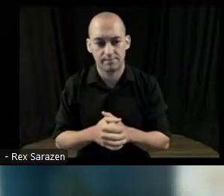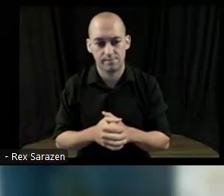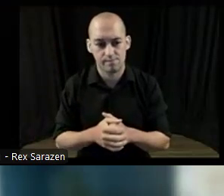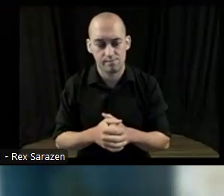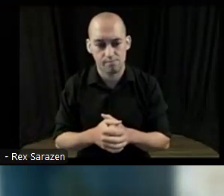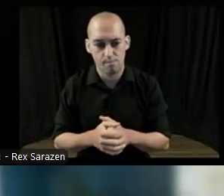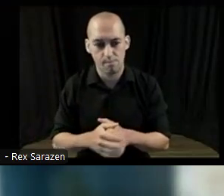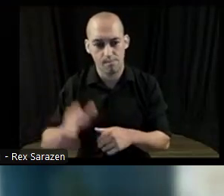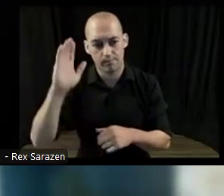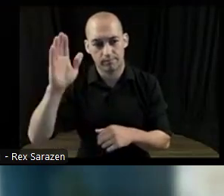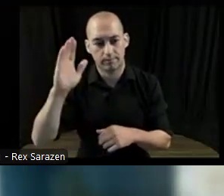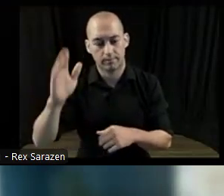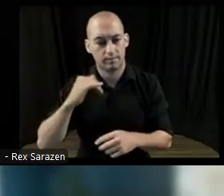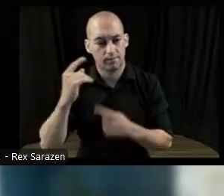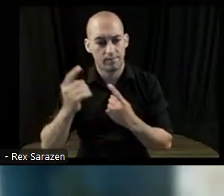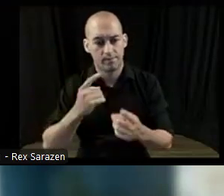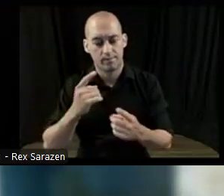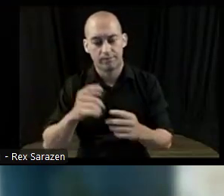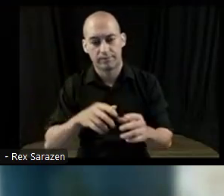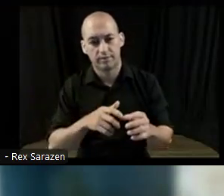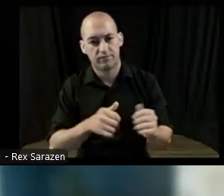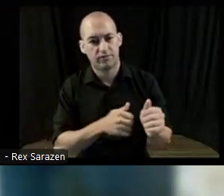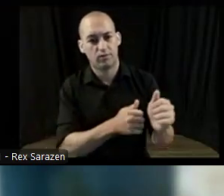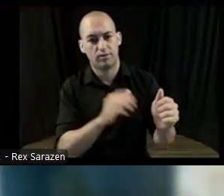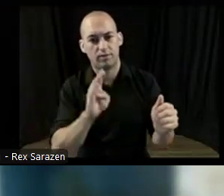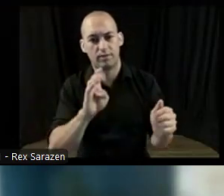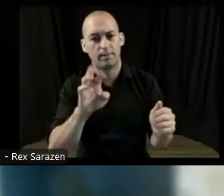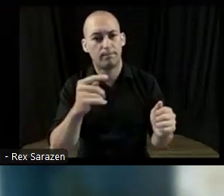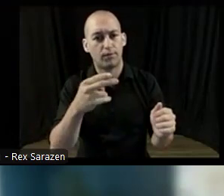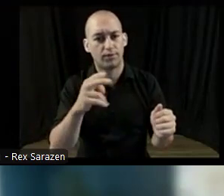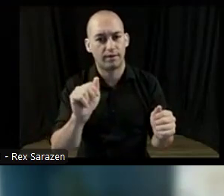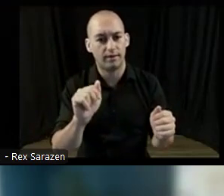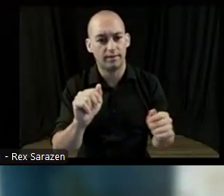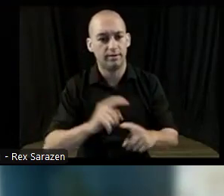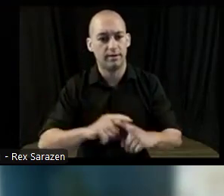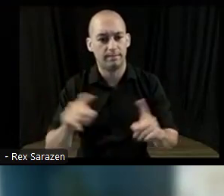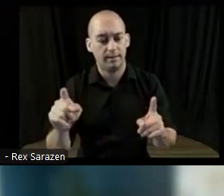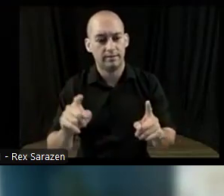Hi there. I seem to always be piggybacking on to Bertha, but just